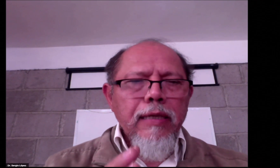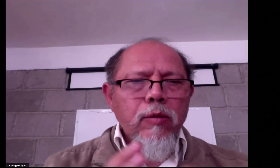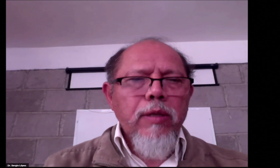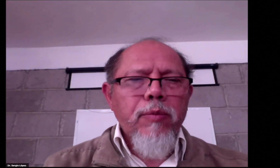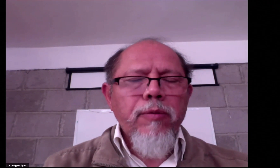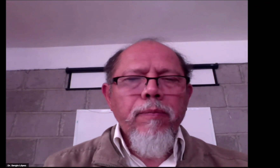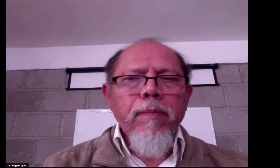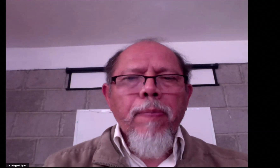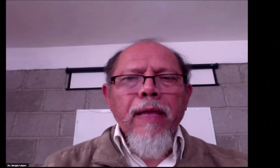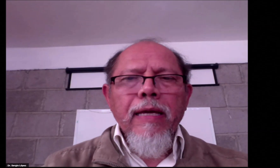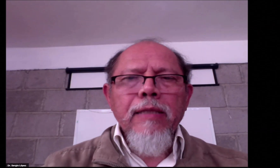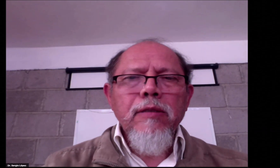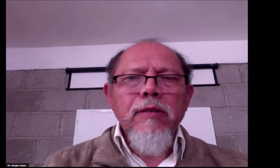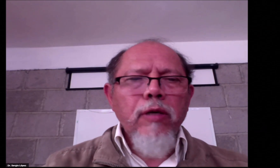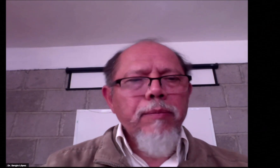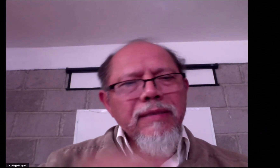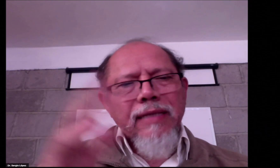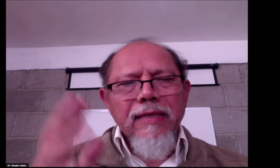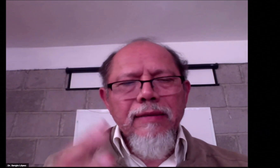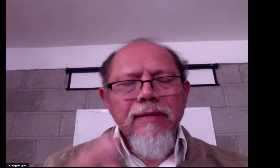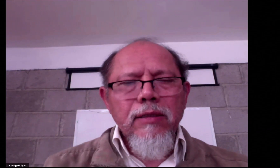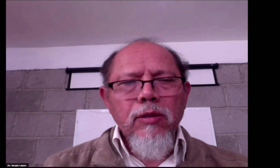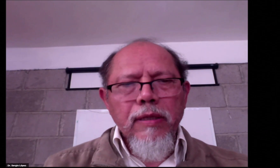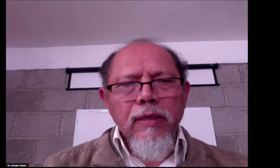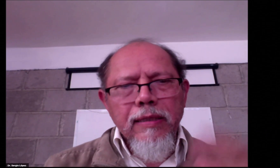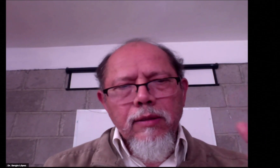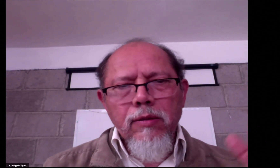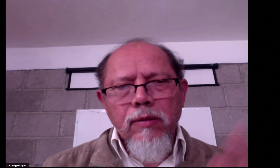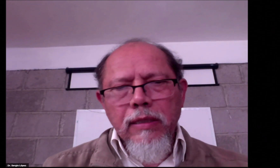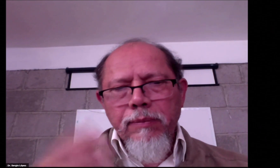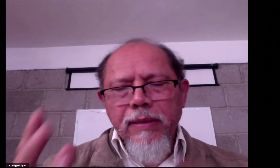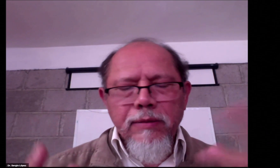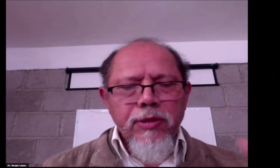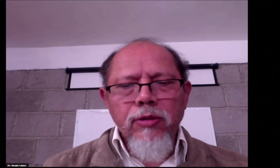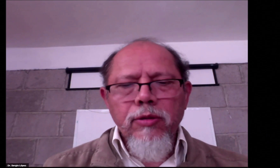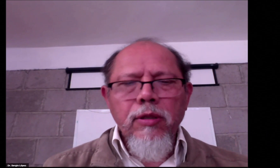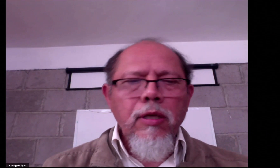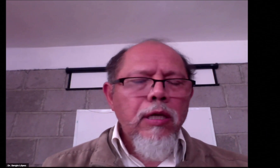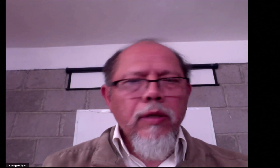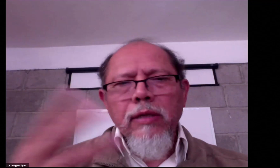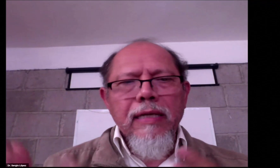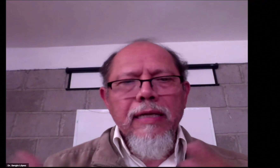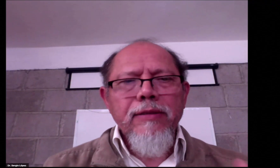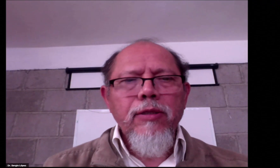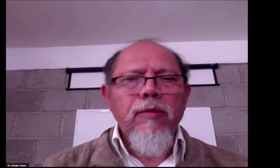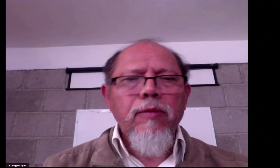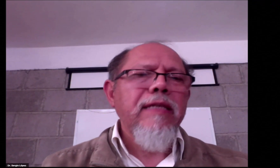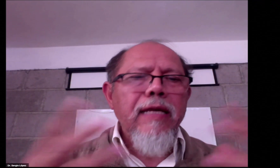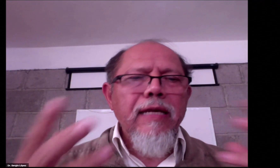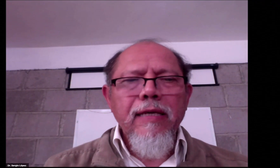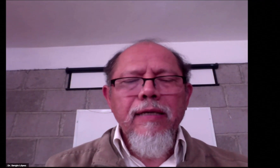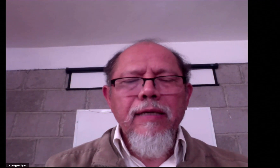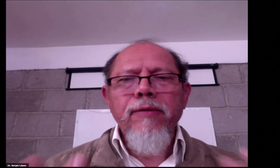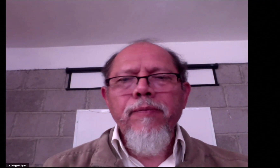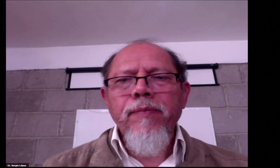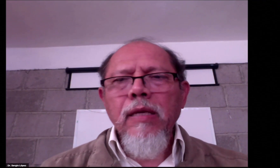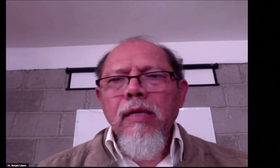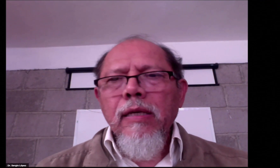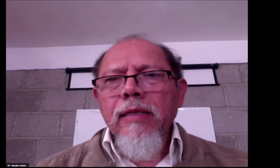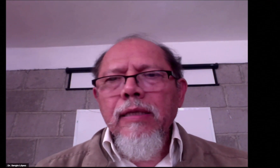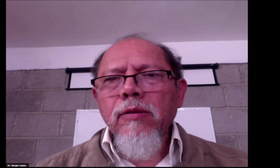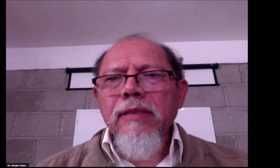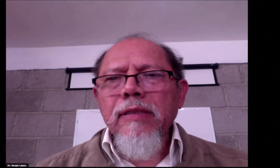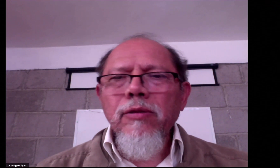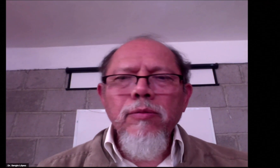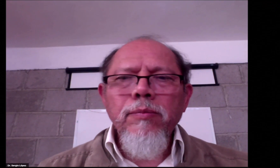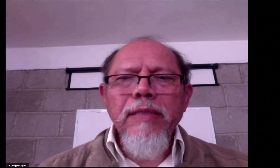the individual and the body or the physical condition. So there are no messages, there's no perception, no relationship,